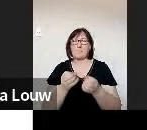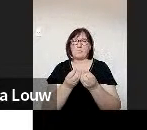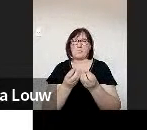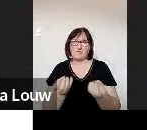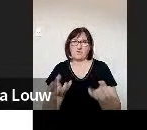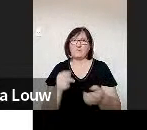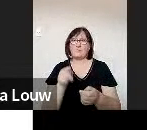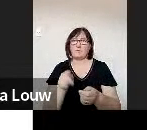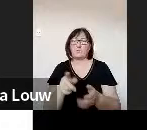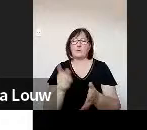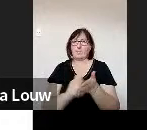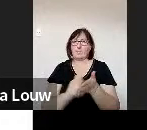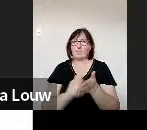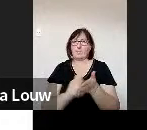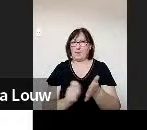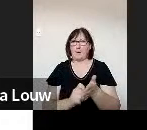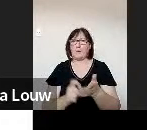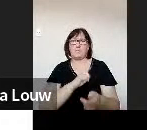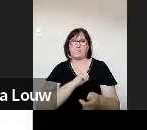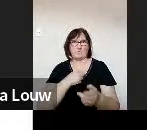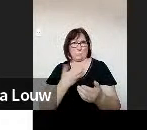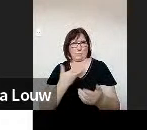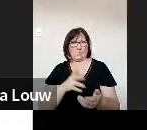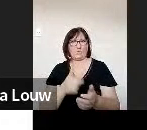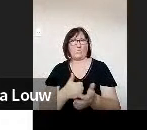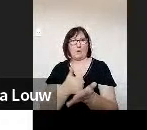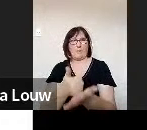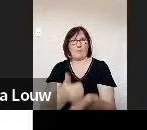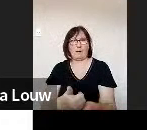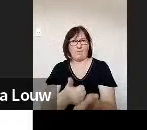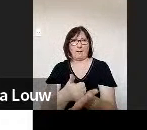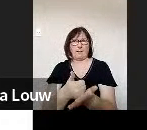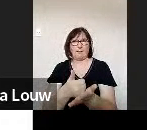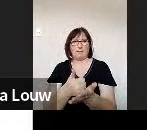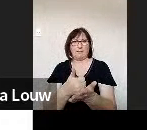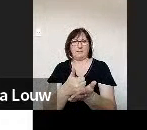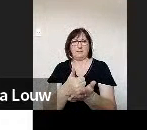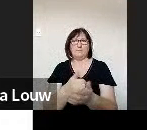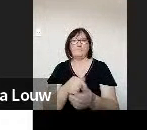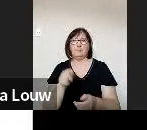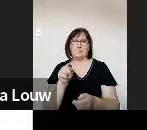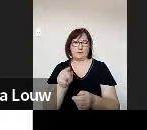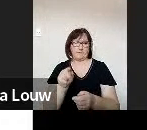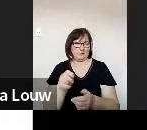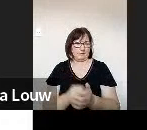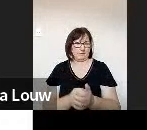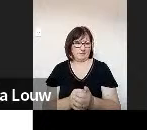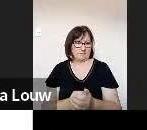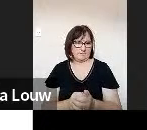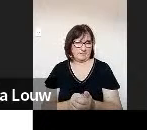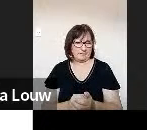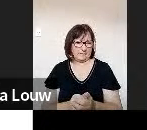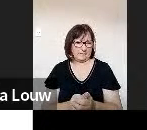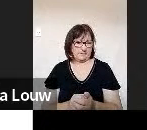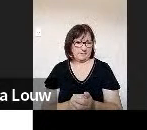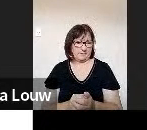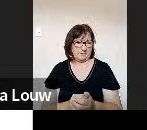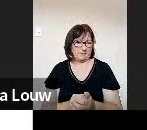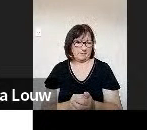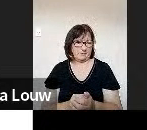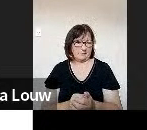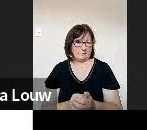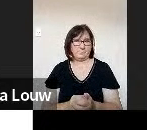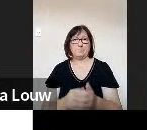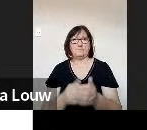we really want to assist you comply. But before I do that, let me take you through the